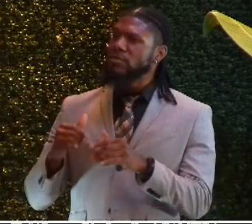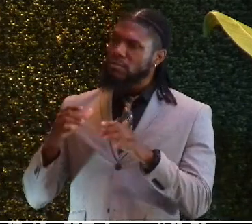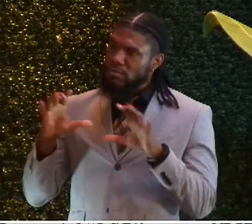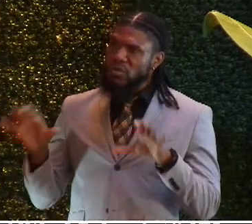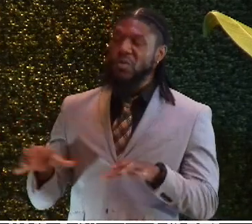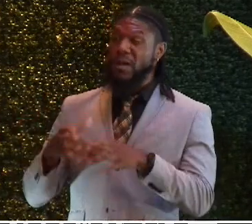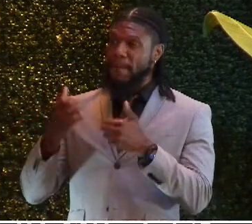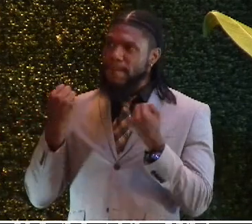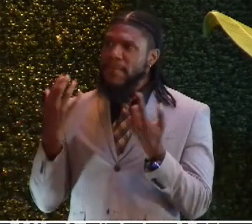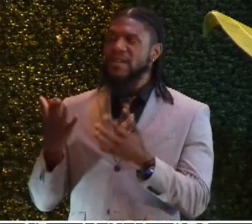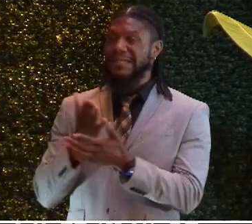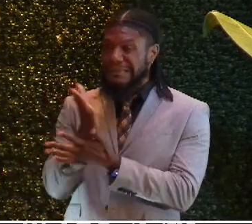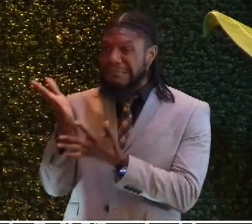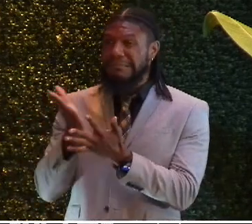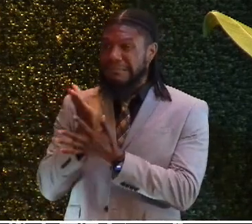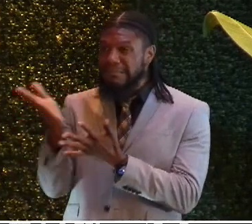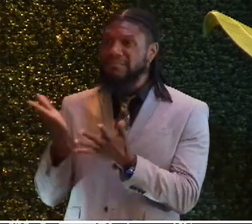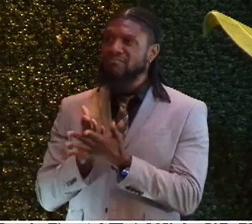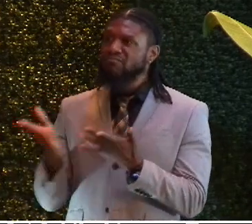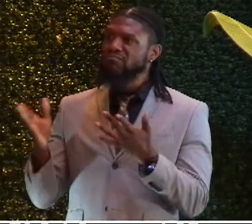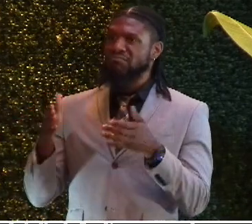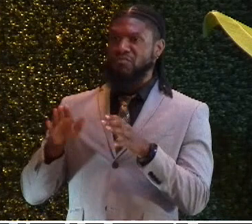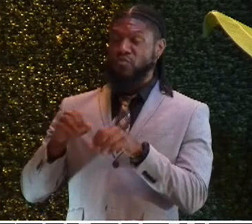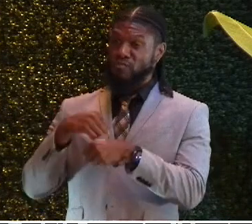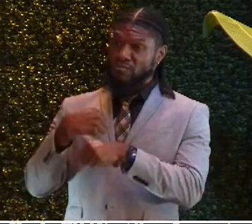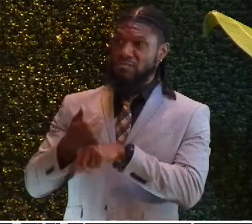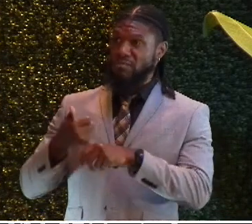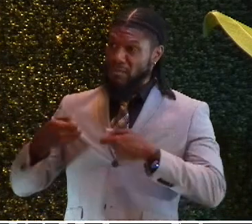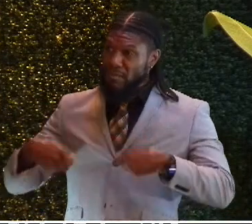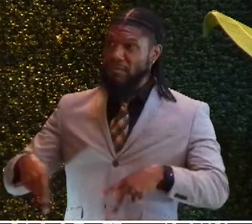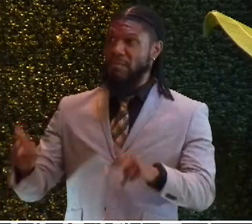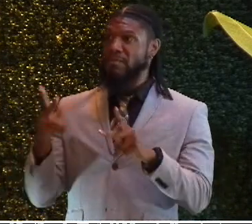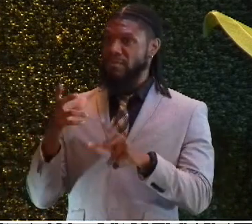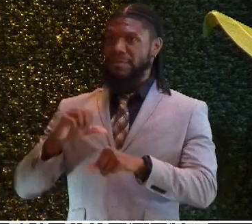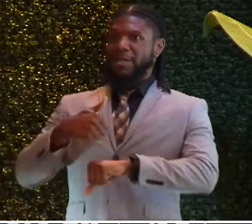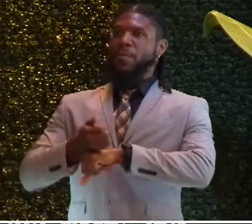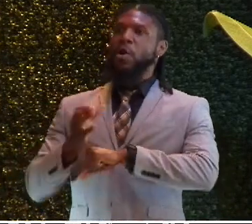doors, and build her own table with ample open seats. Y'all give it up.